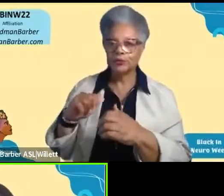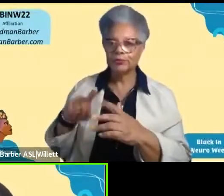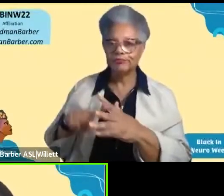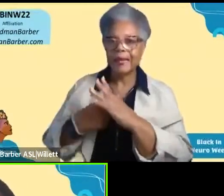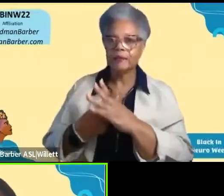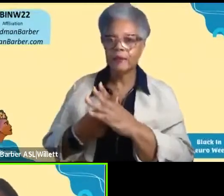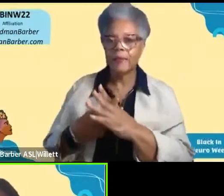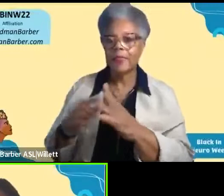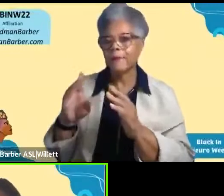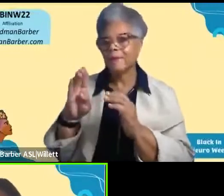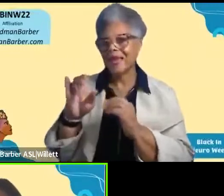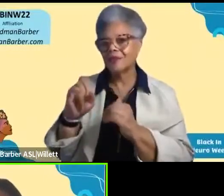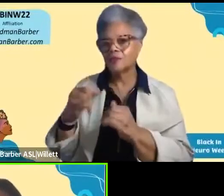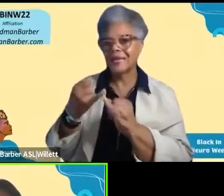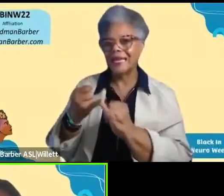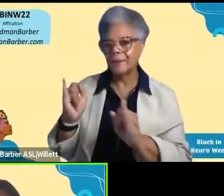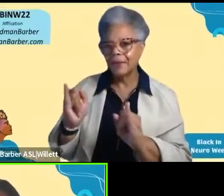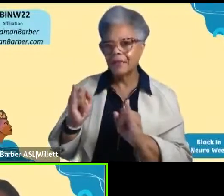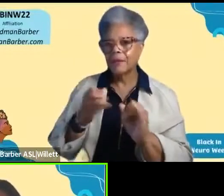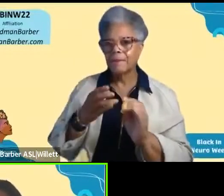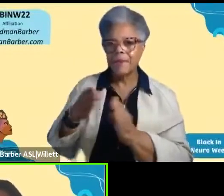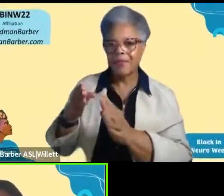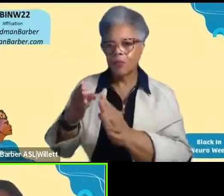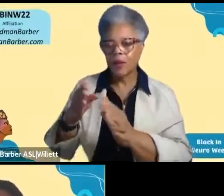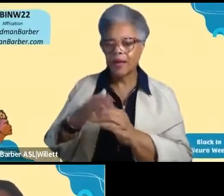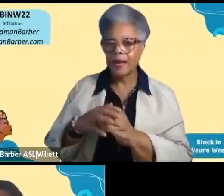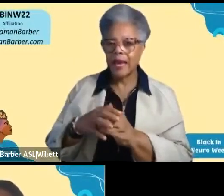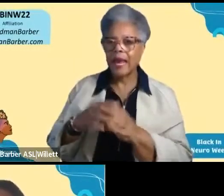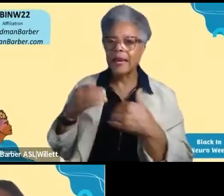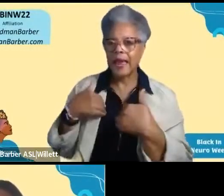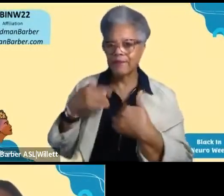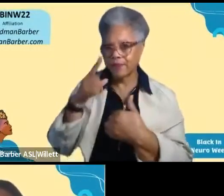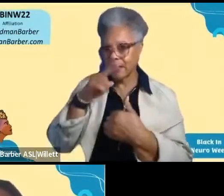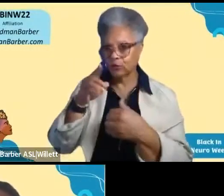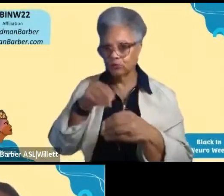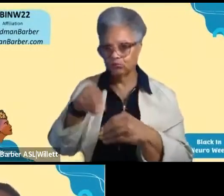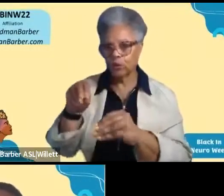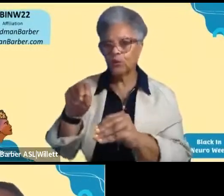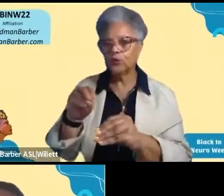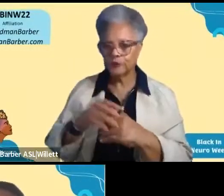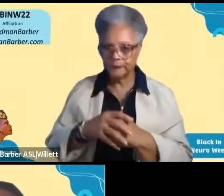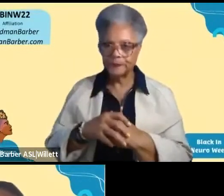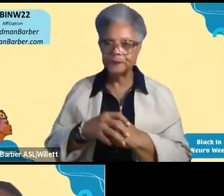ganglia independent pathway and, you know, get the mouse moving.